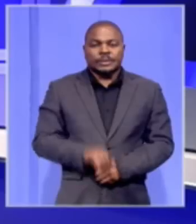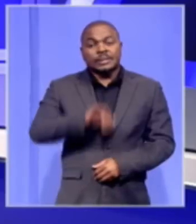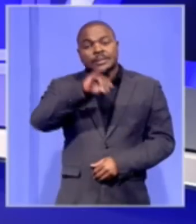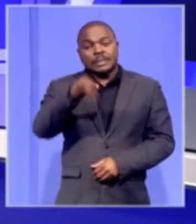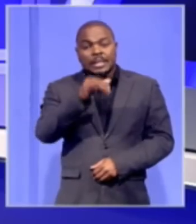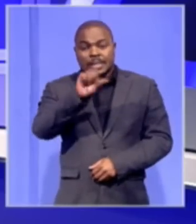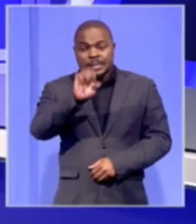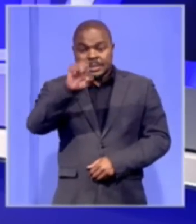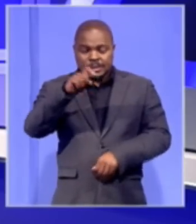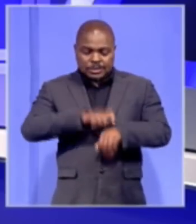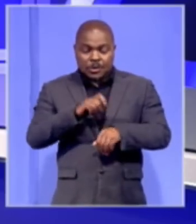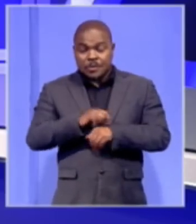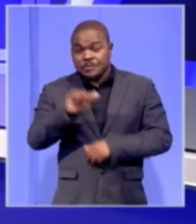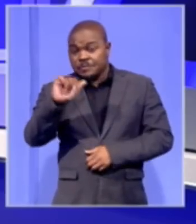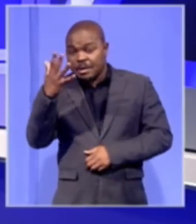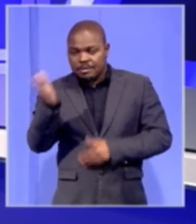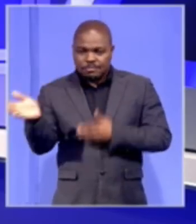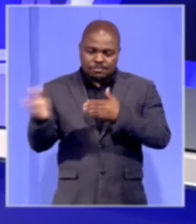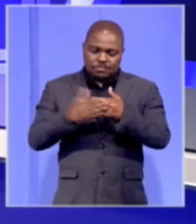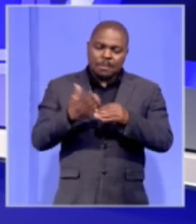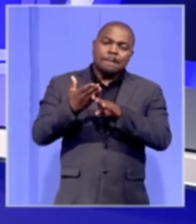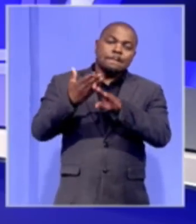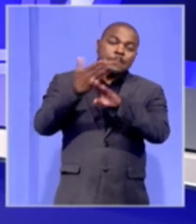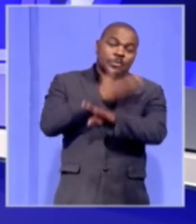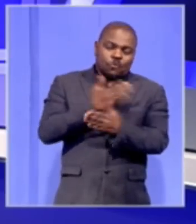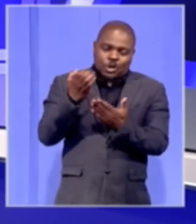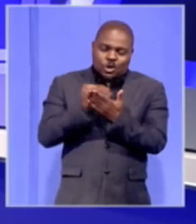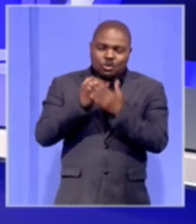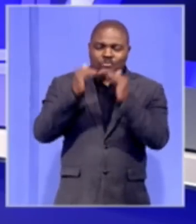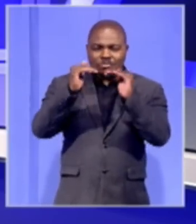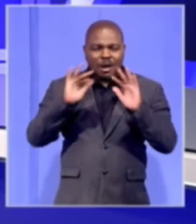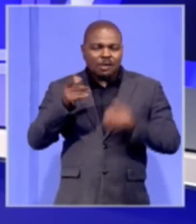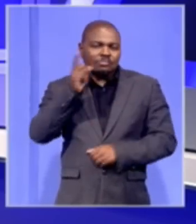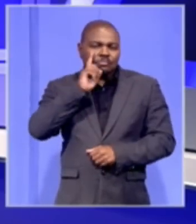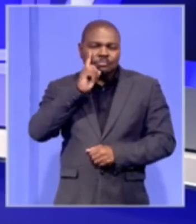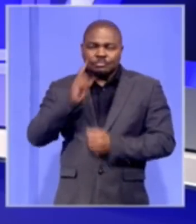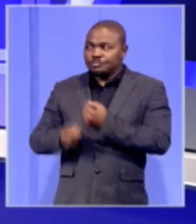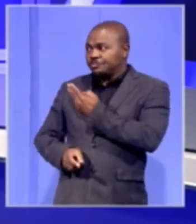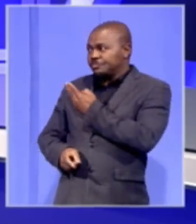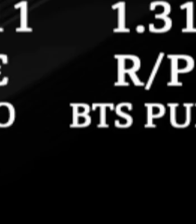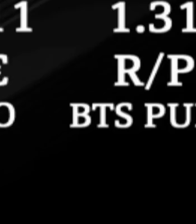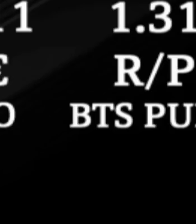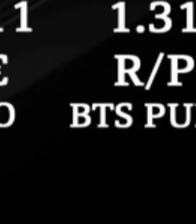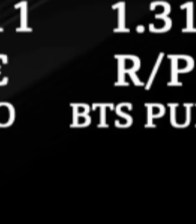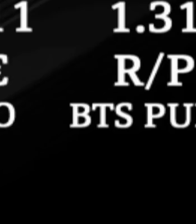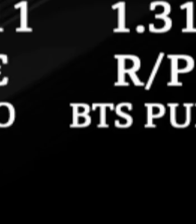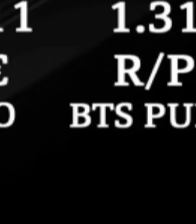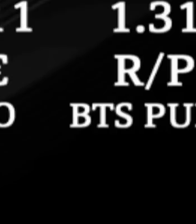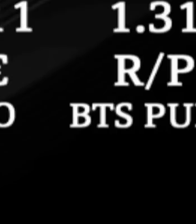Mohi jwale ha re bone hore mebaraka e sebeditse jwang ha JSE ne kwalwa horeng ya bohlano.